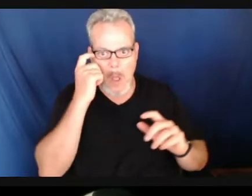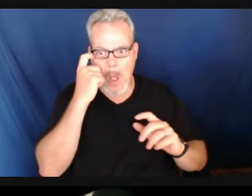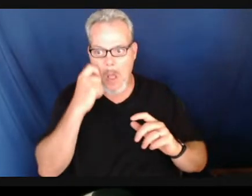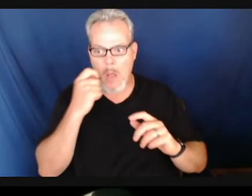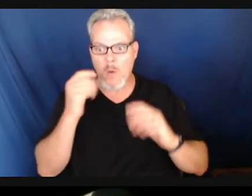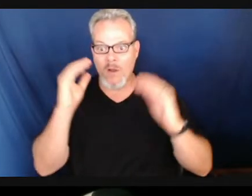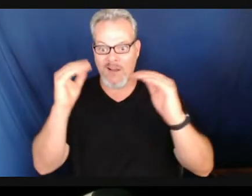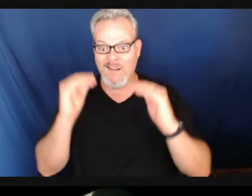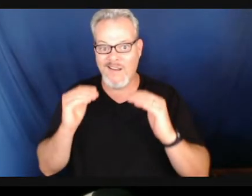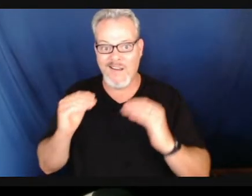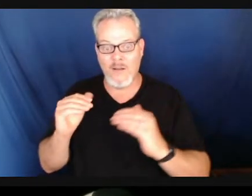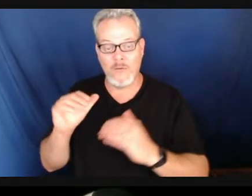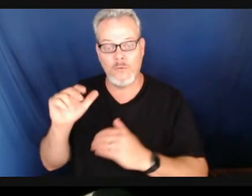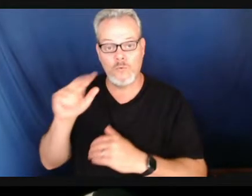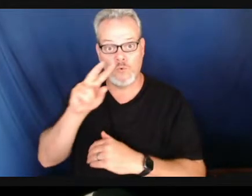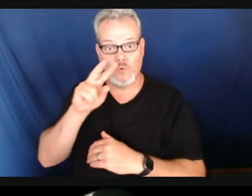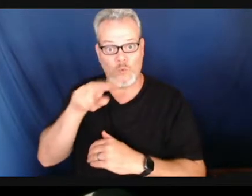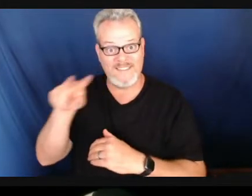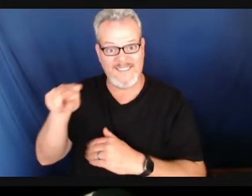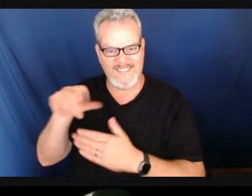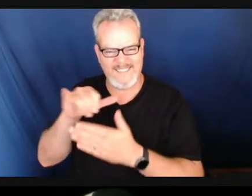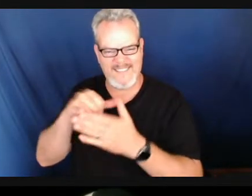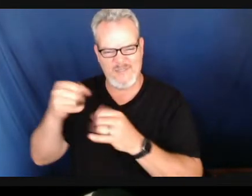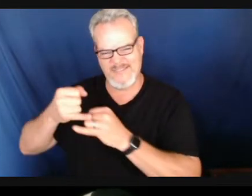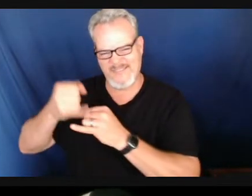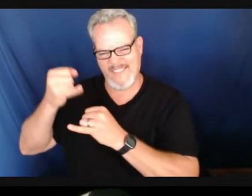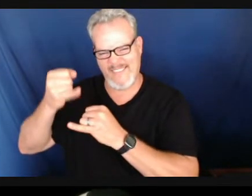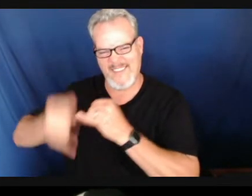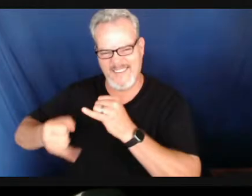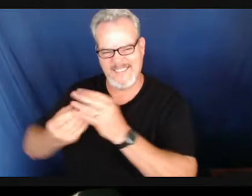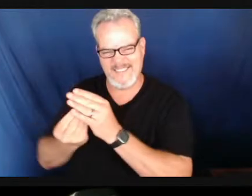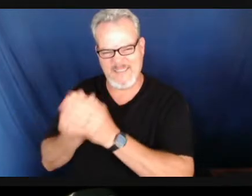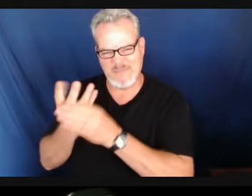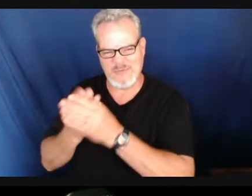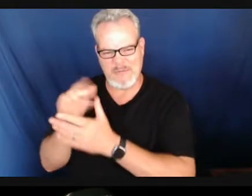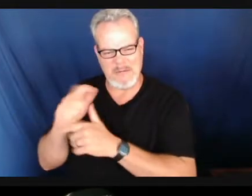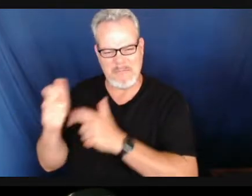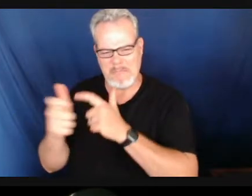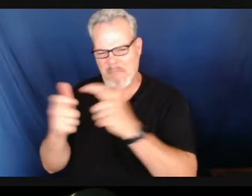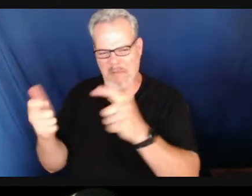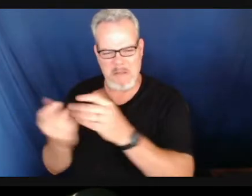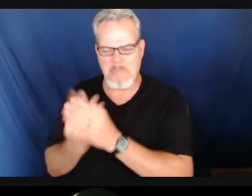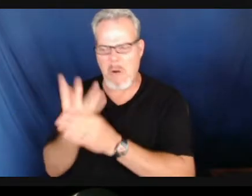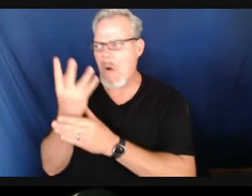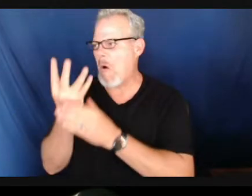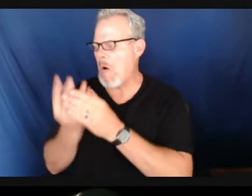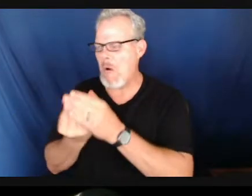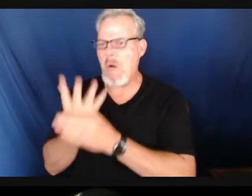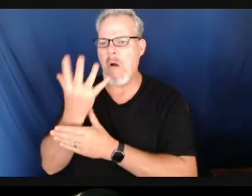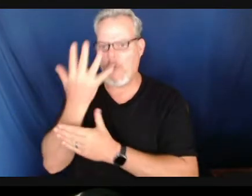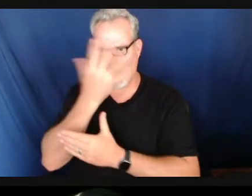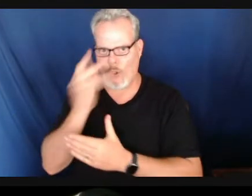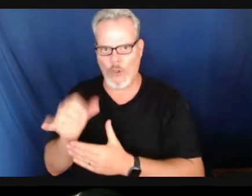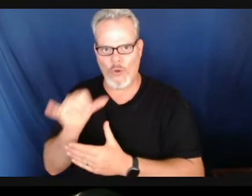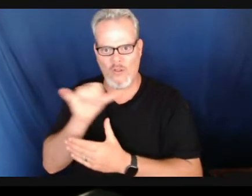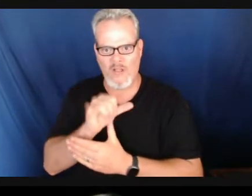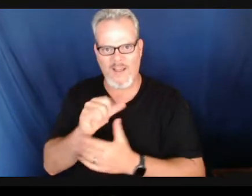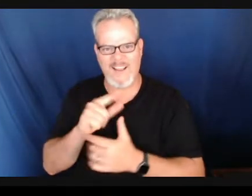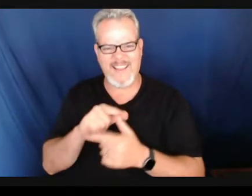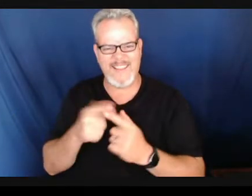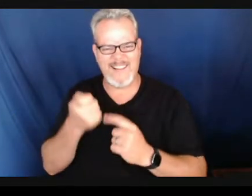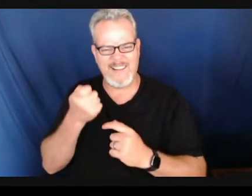23rd and 22nd, 22nd was our last episode. That was a big blast. That's what that looked like. There is a little bit of